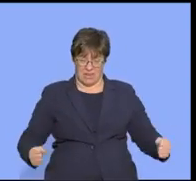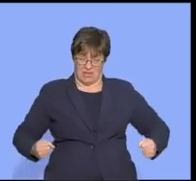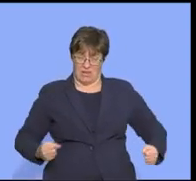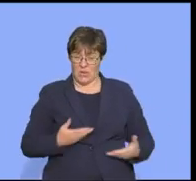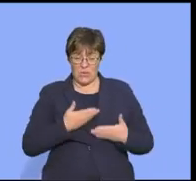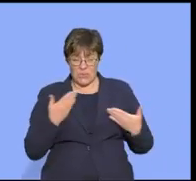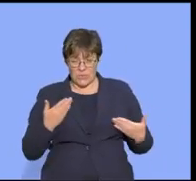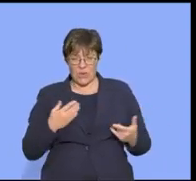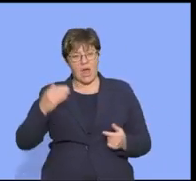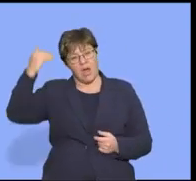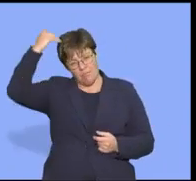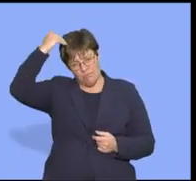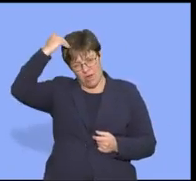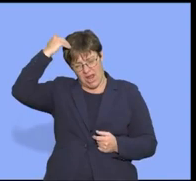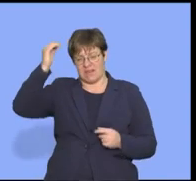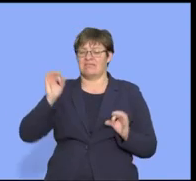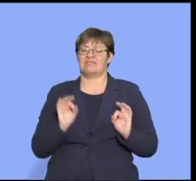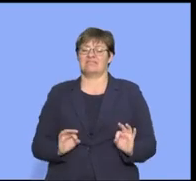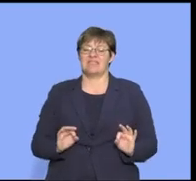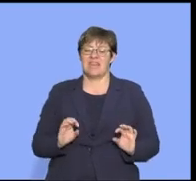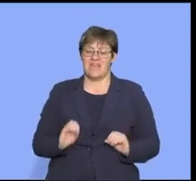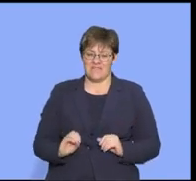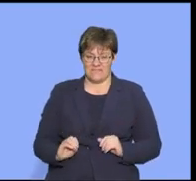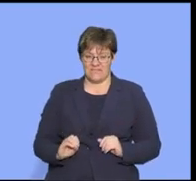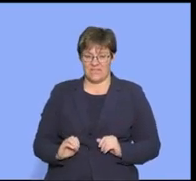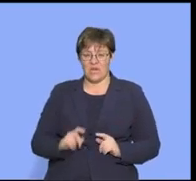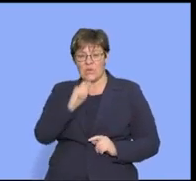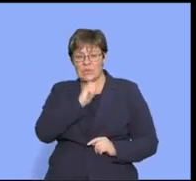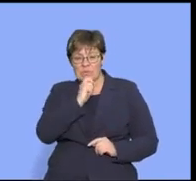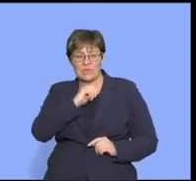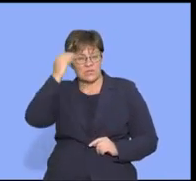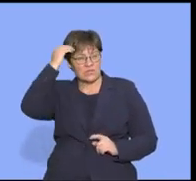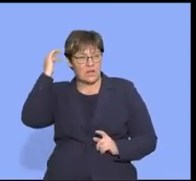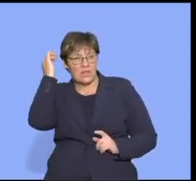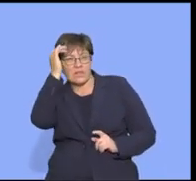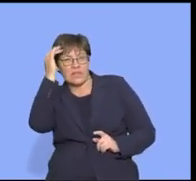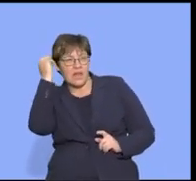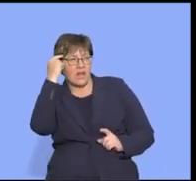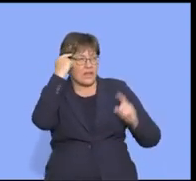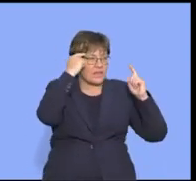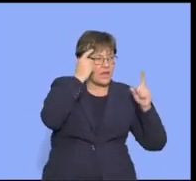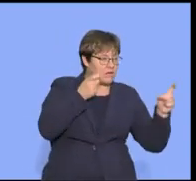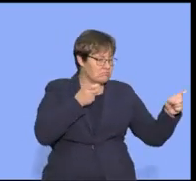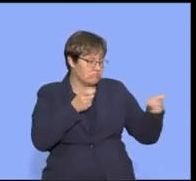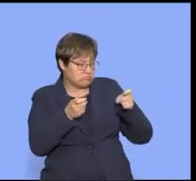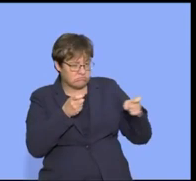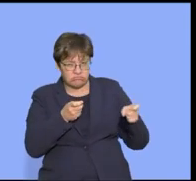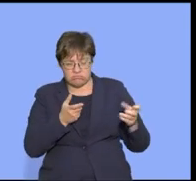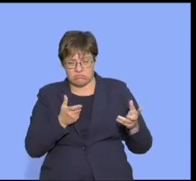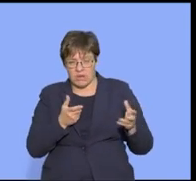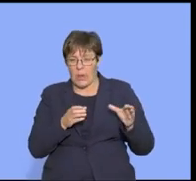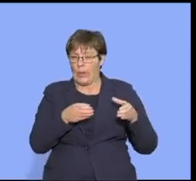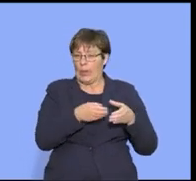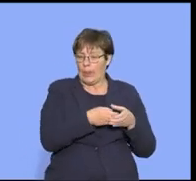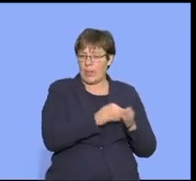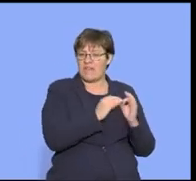a brain. And we could use the brain to help small family groups, like in this